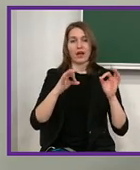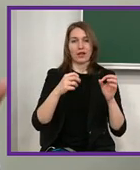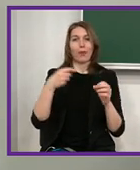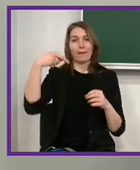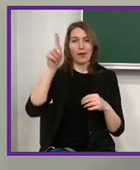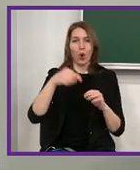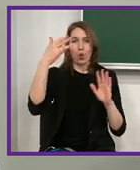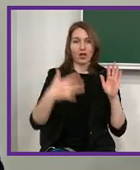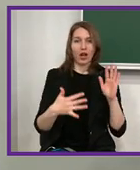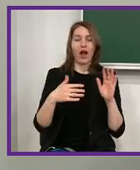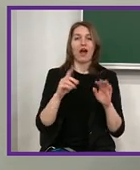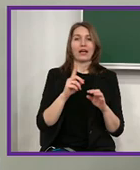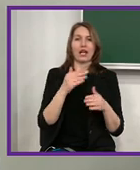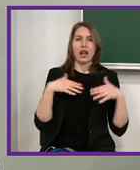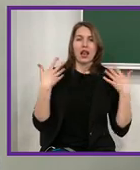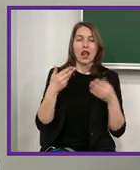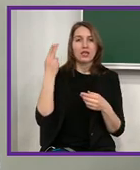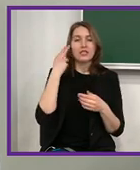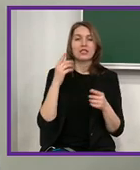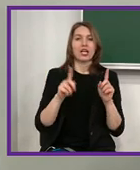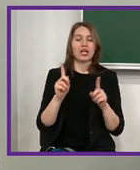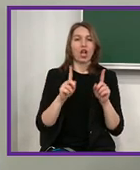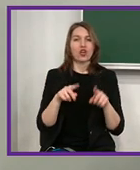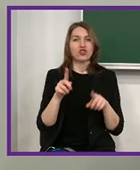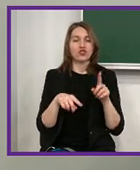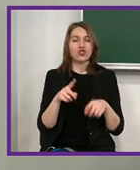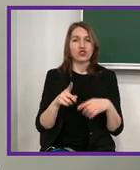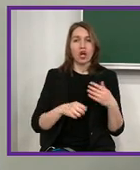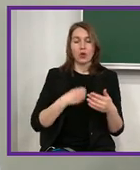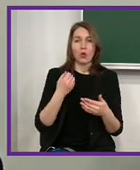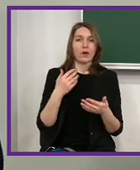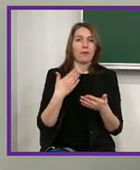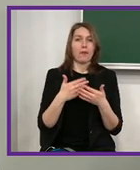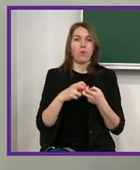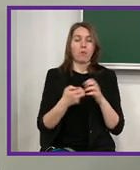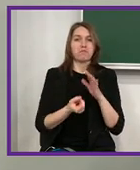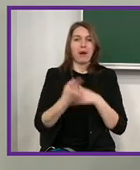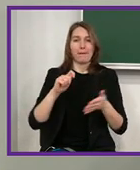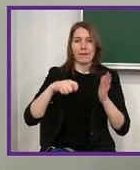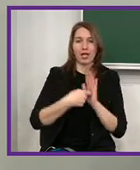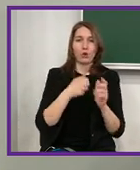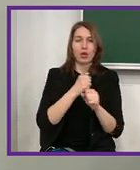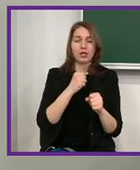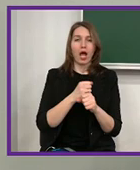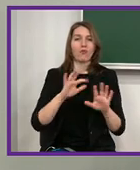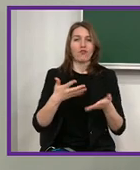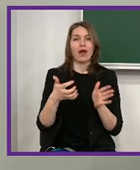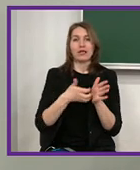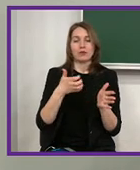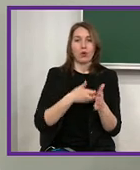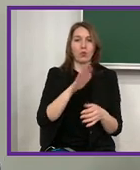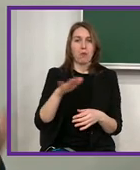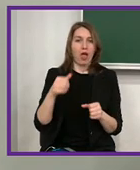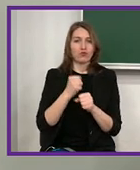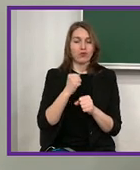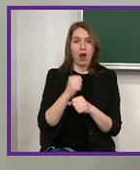forced labor or child labor, for example. Then the company should undertake a much more in-depth assessment. And this can take